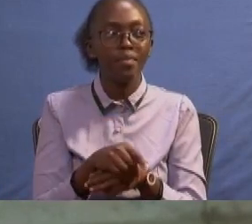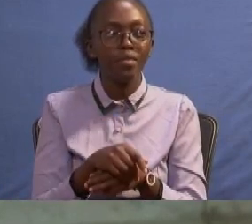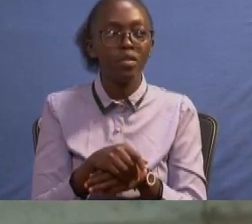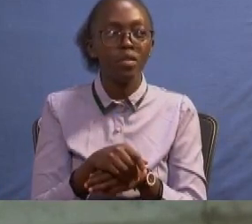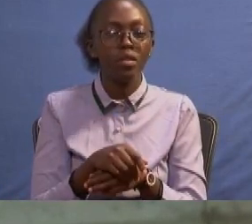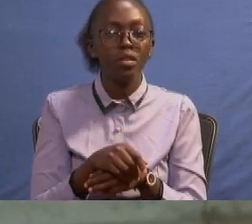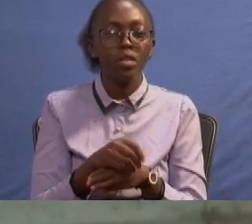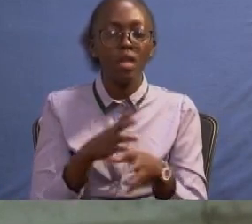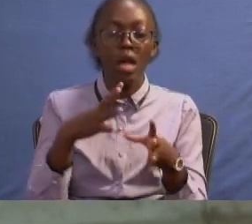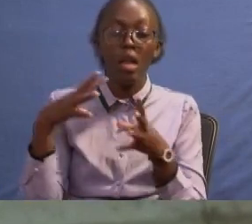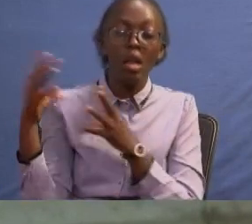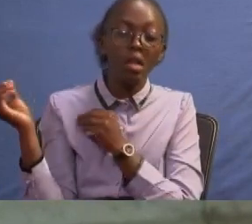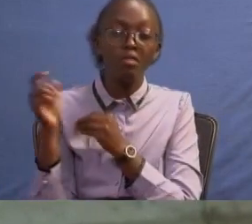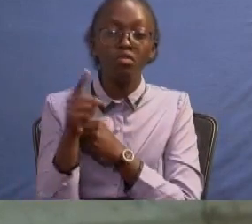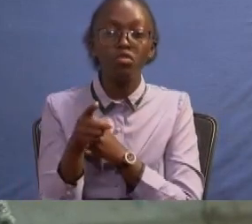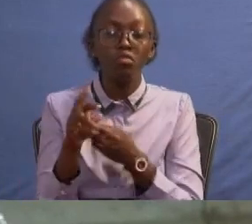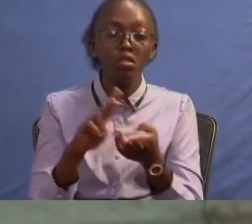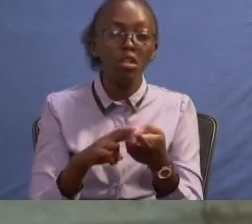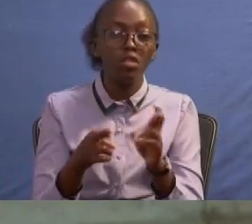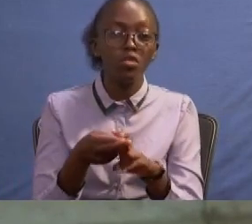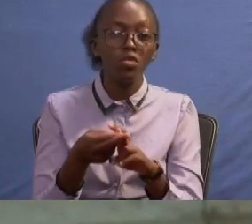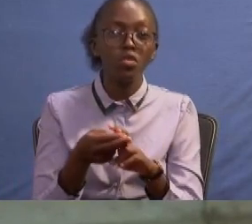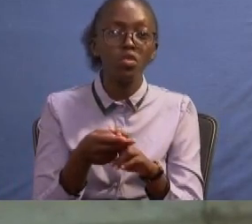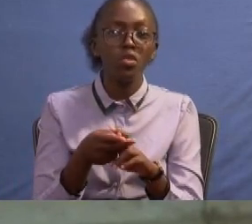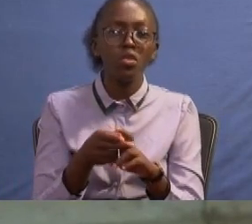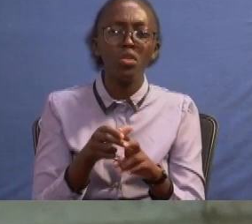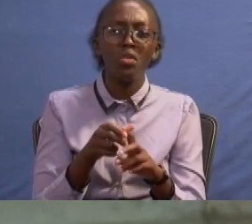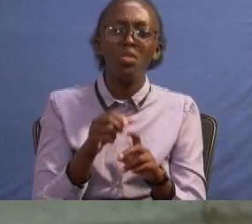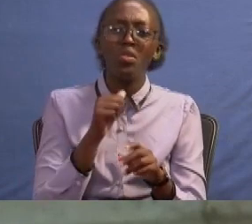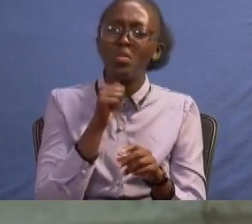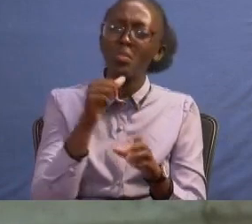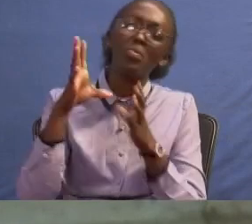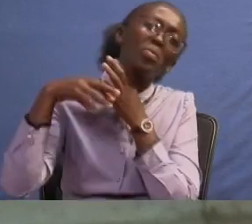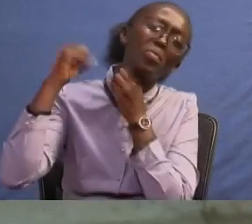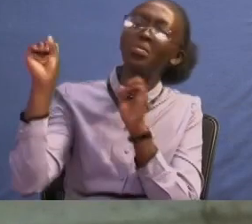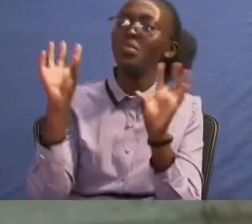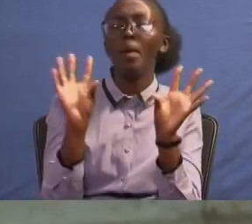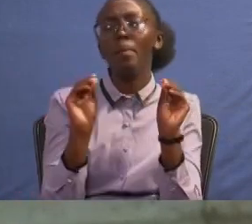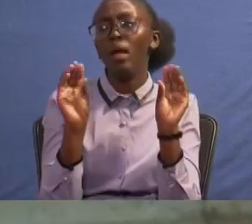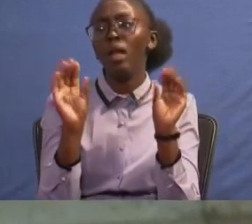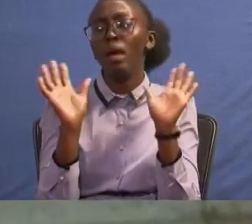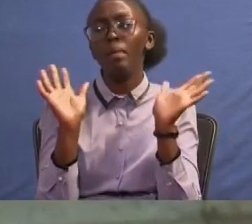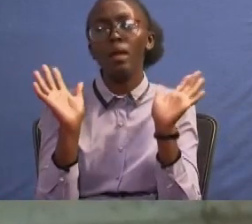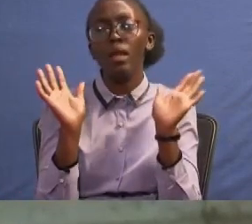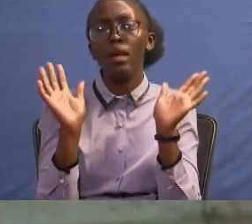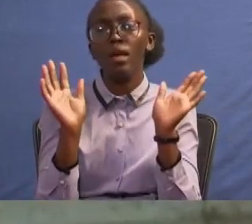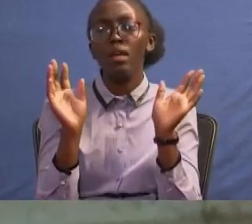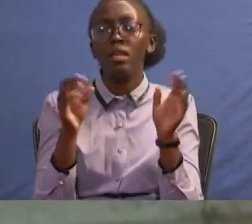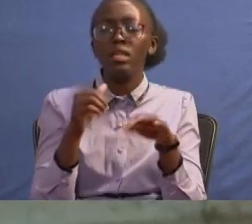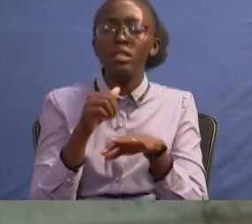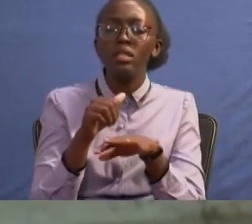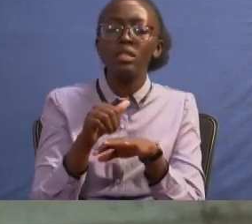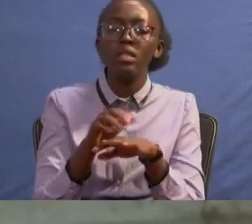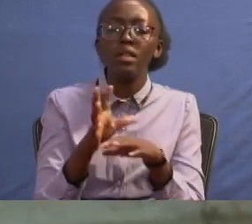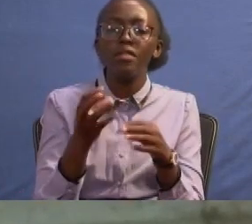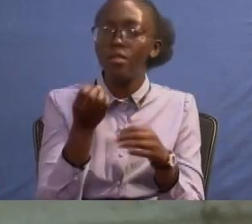drops you, do not take a rope and go and hang yourself. For what? Send him flowers and a good